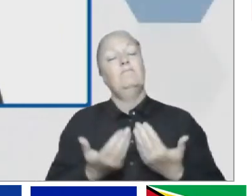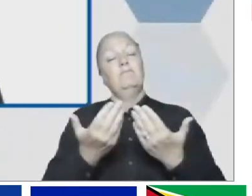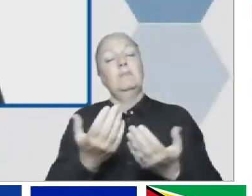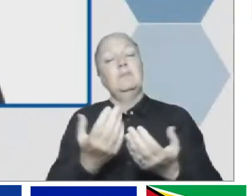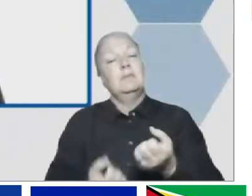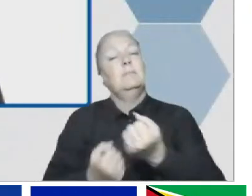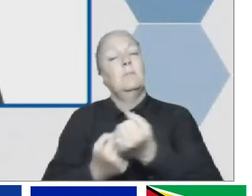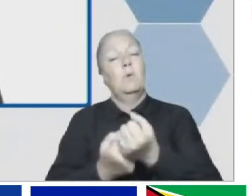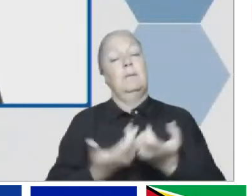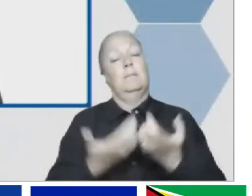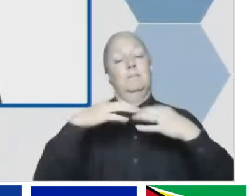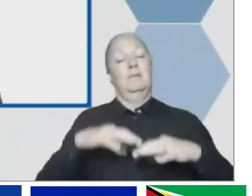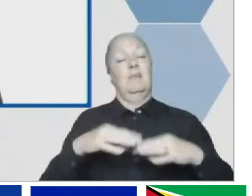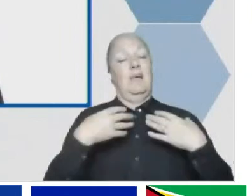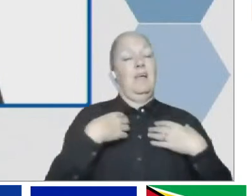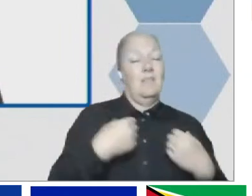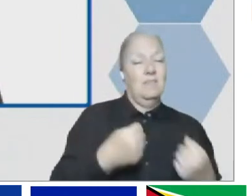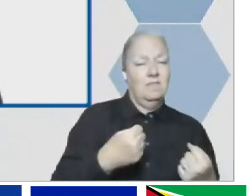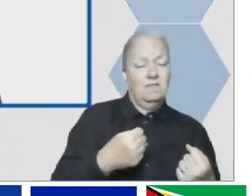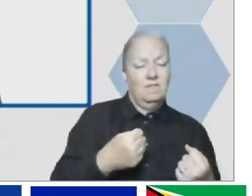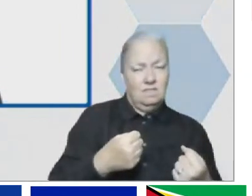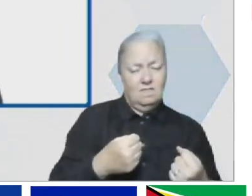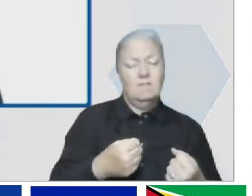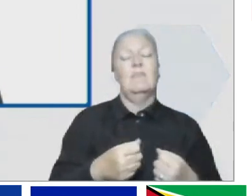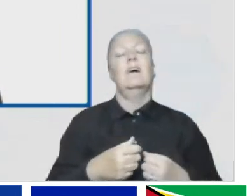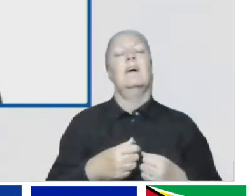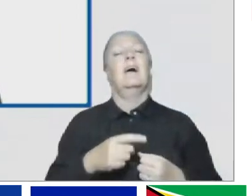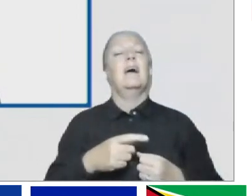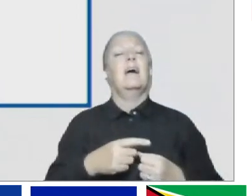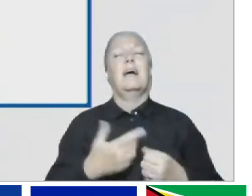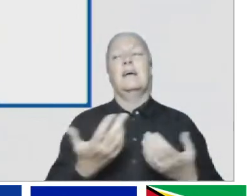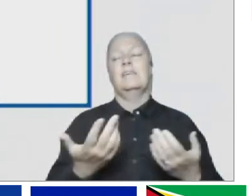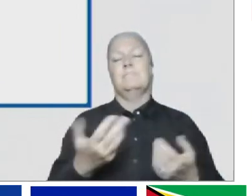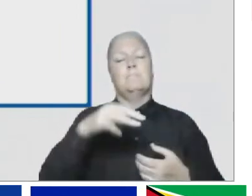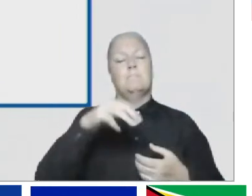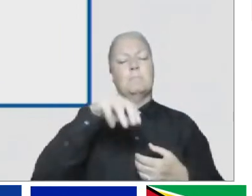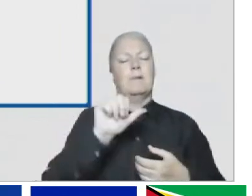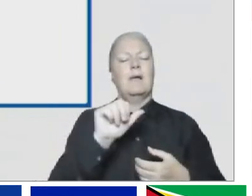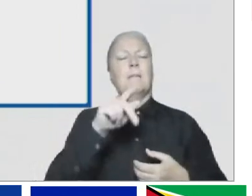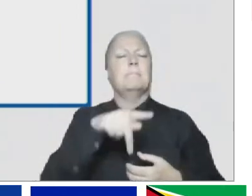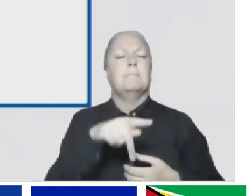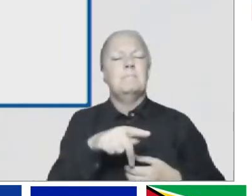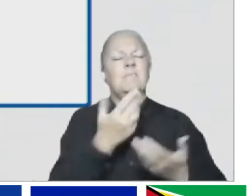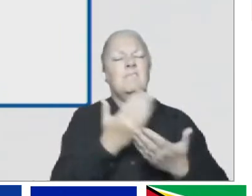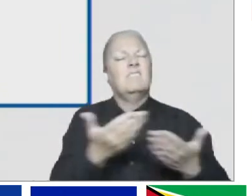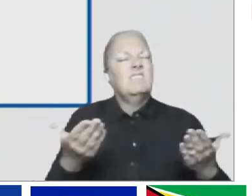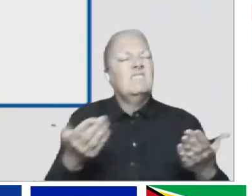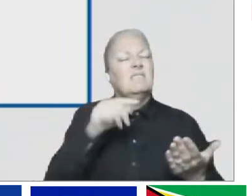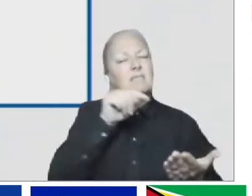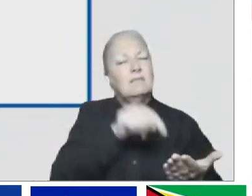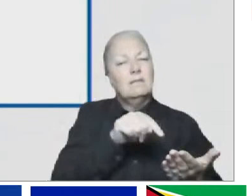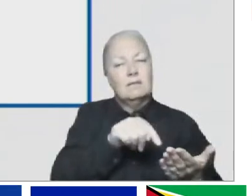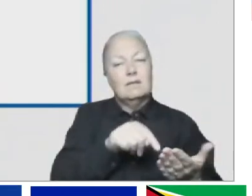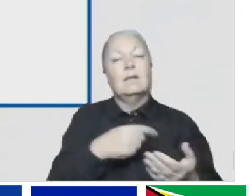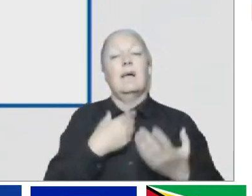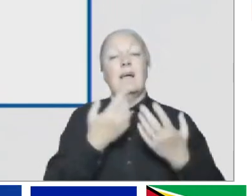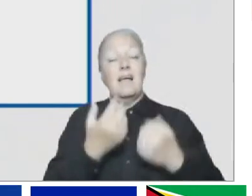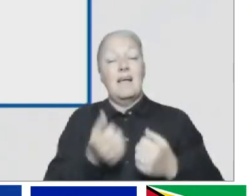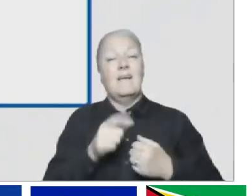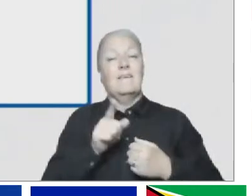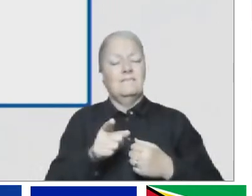the development of map products, including classified information that needed to be represented